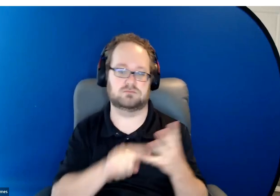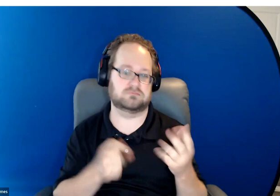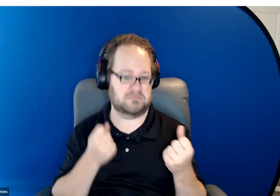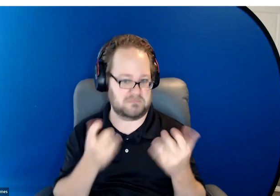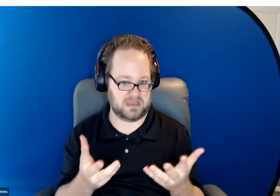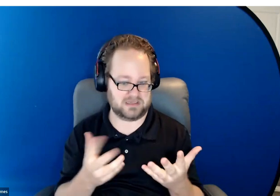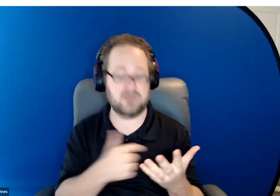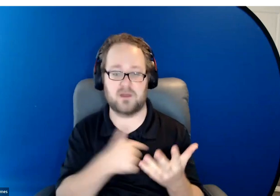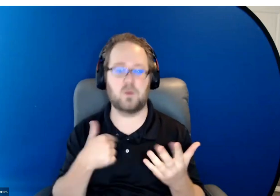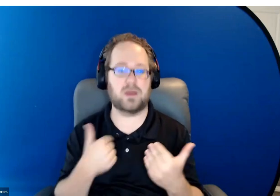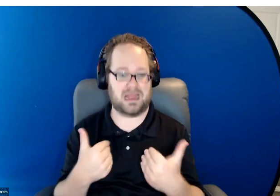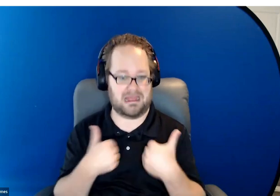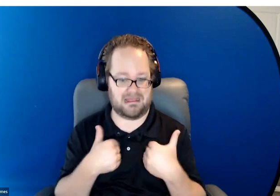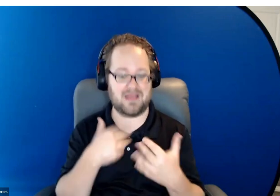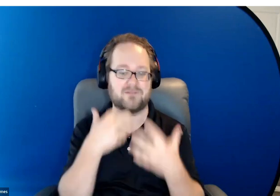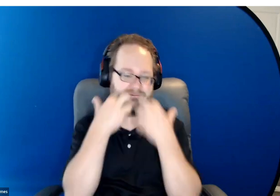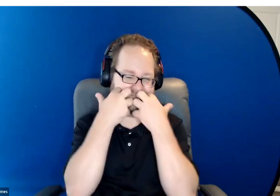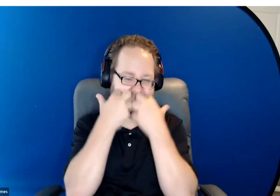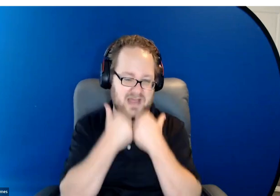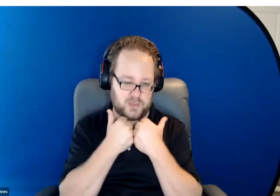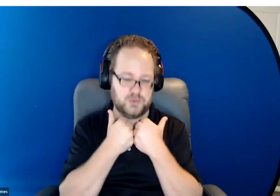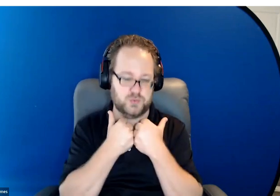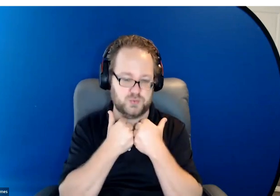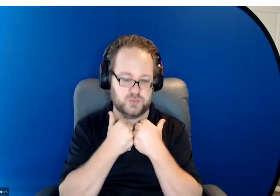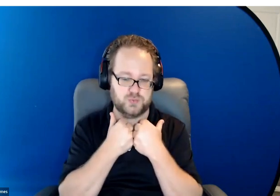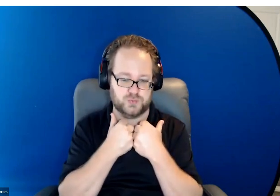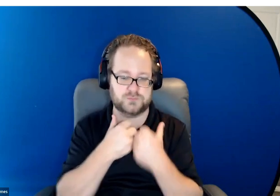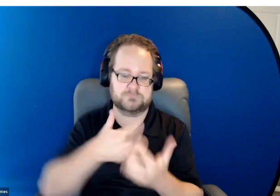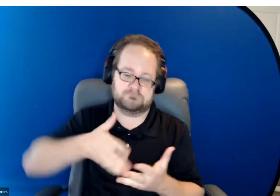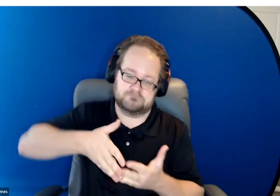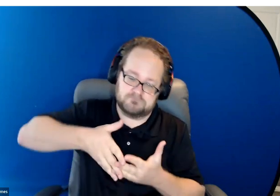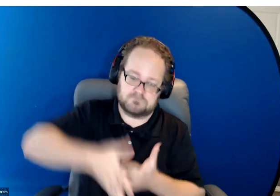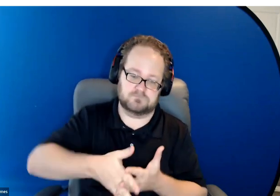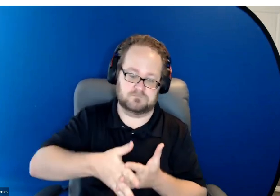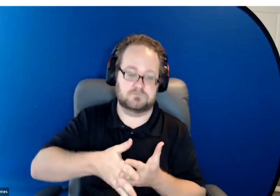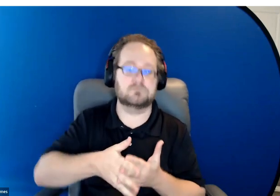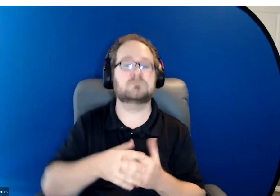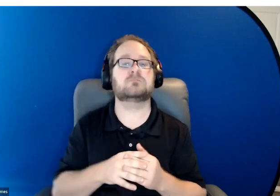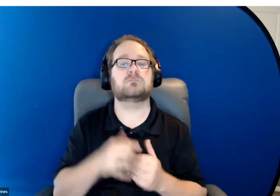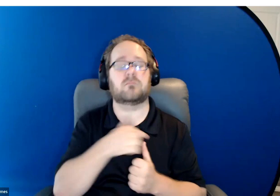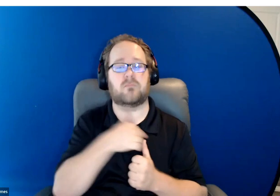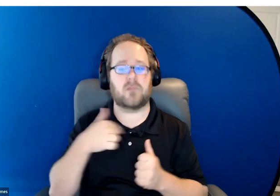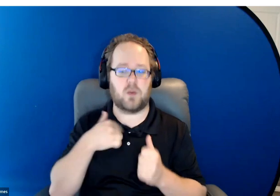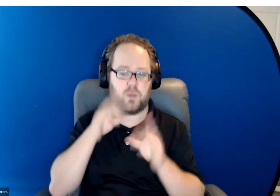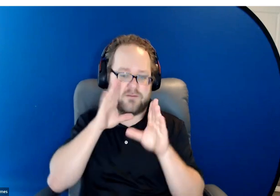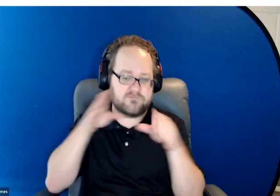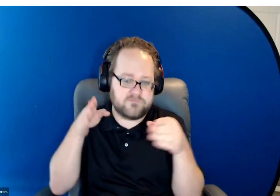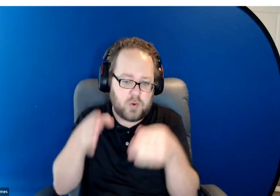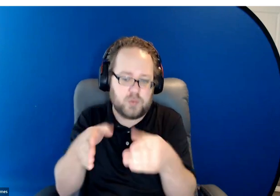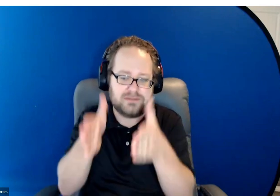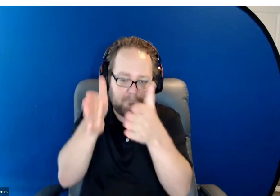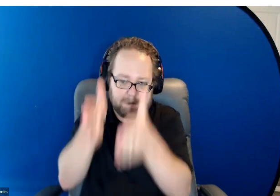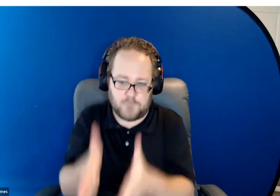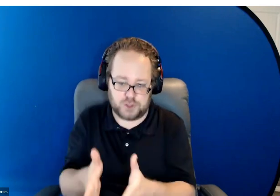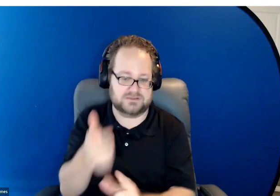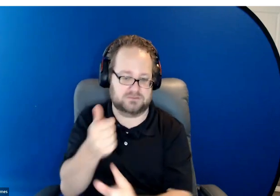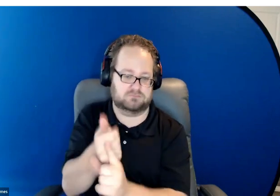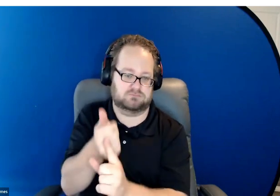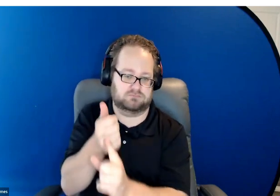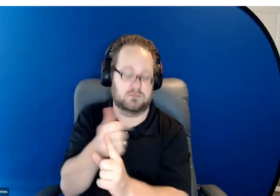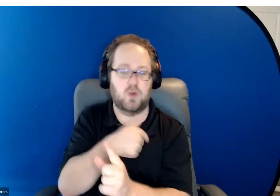have these values. So the first is around person-centeredness and really making sure that we are focusing on the voices,